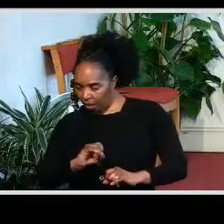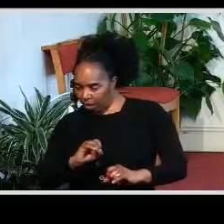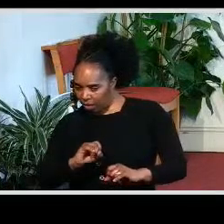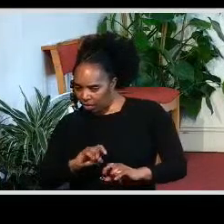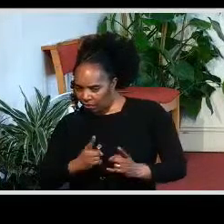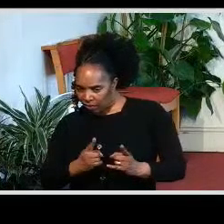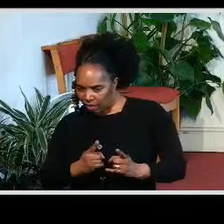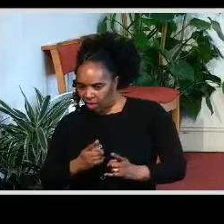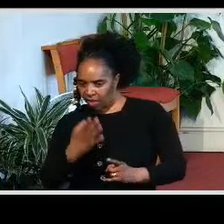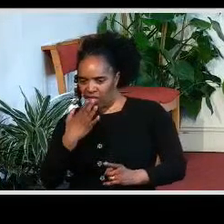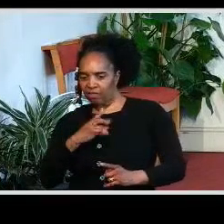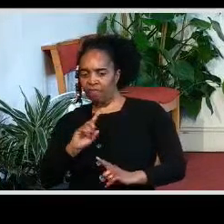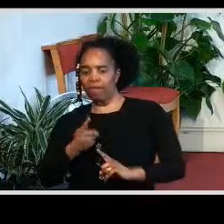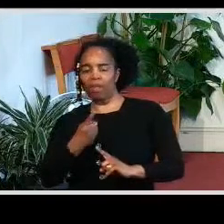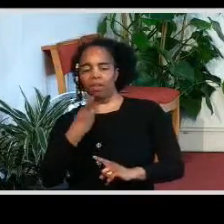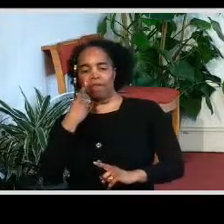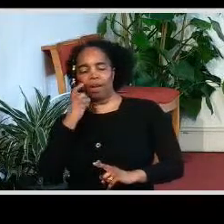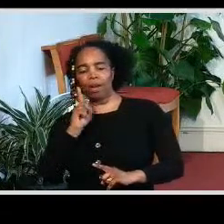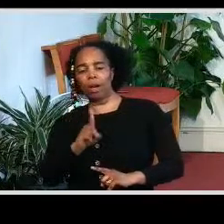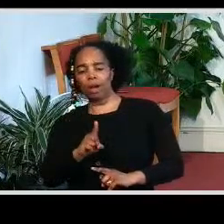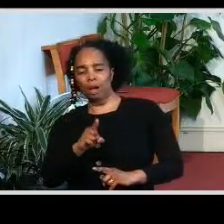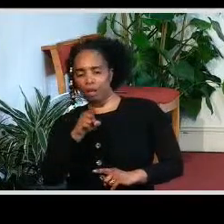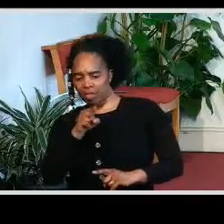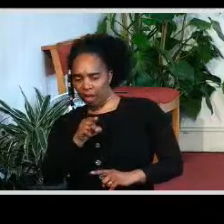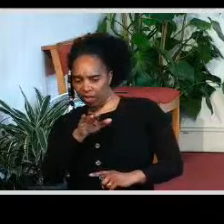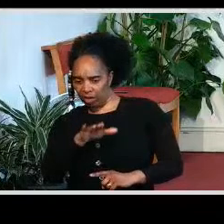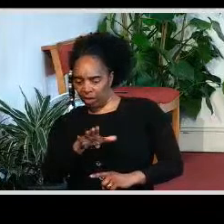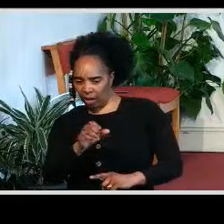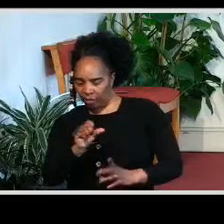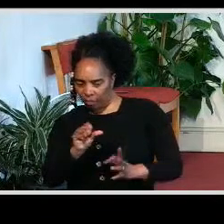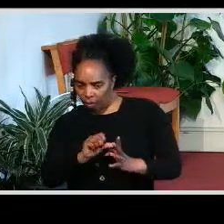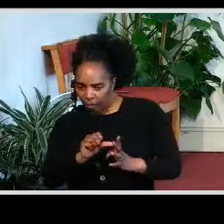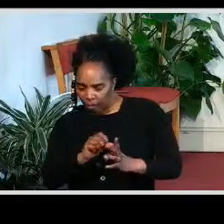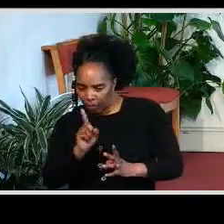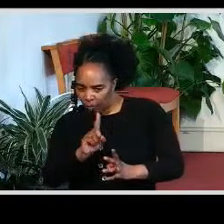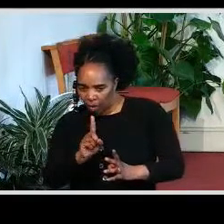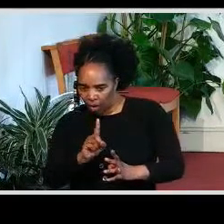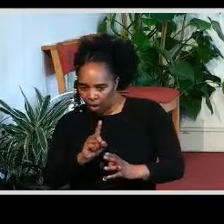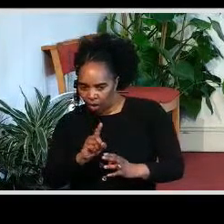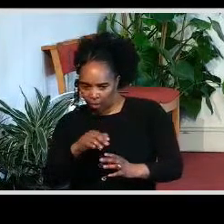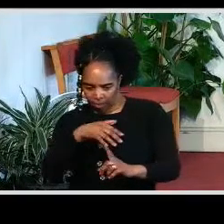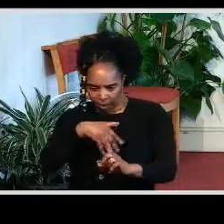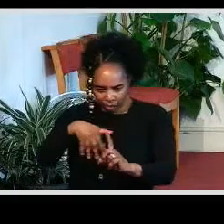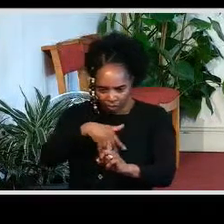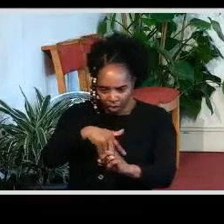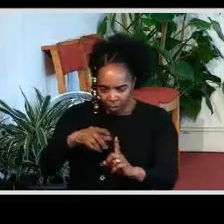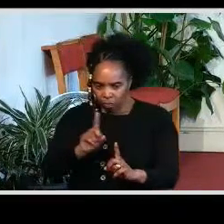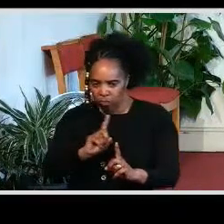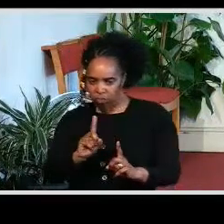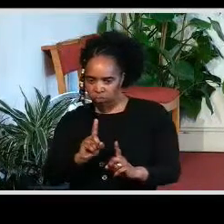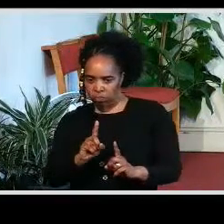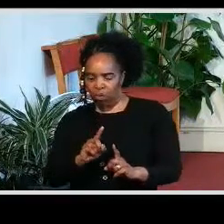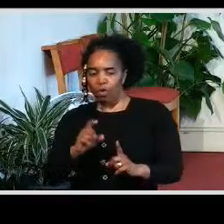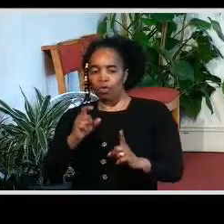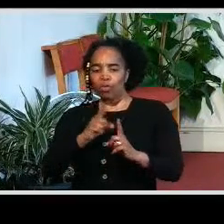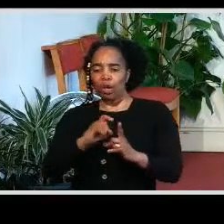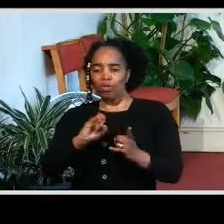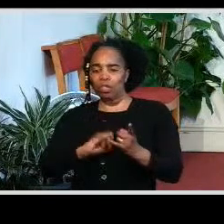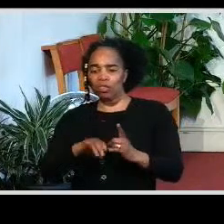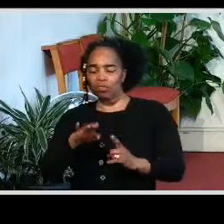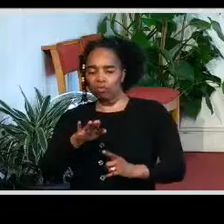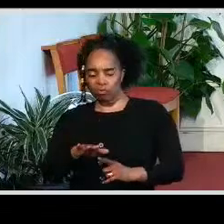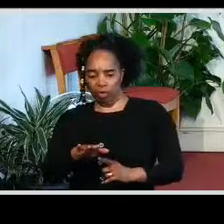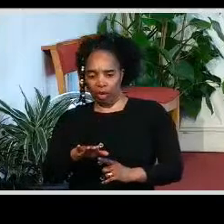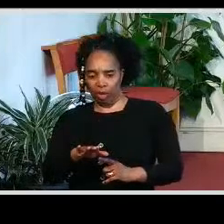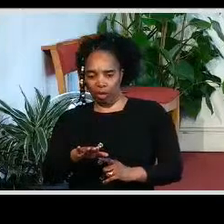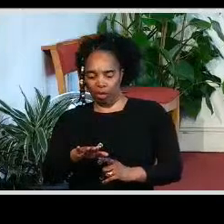little bit more about what's behind the behavior of that child. So with a child with Down syndrome, where perhaps